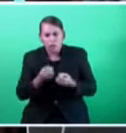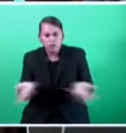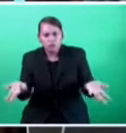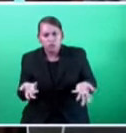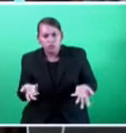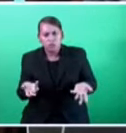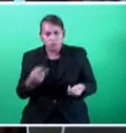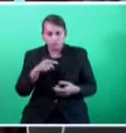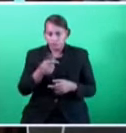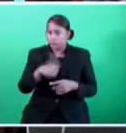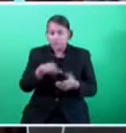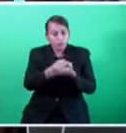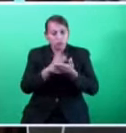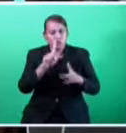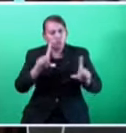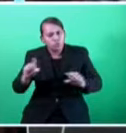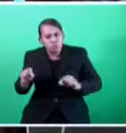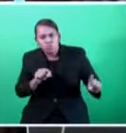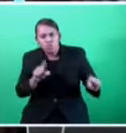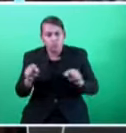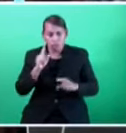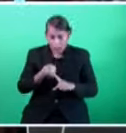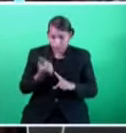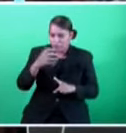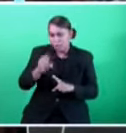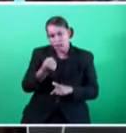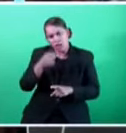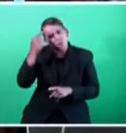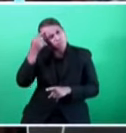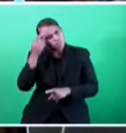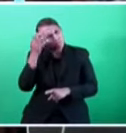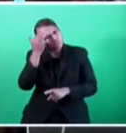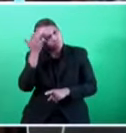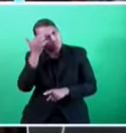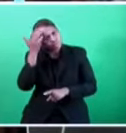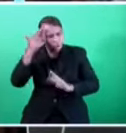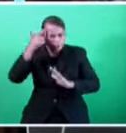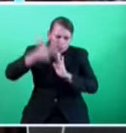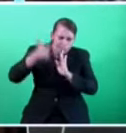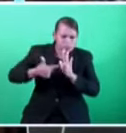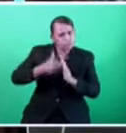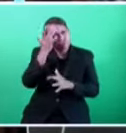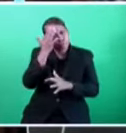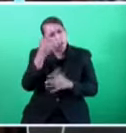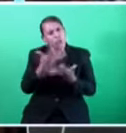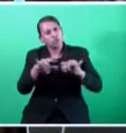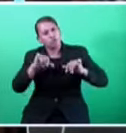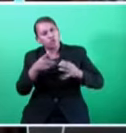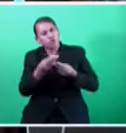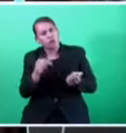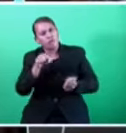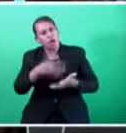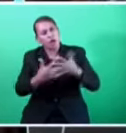into our waterway. Often we have forgotten that particular aspect in terms of really dealing with the problem where it arises. The root cause of the problem is what's